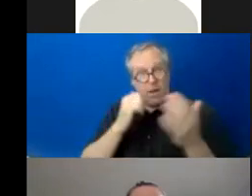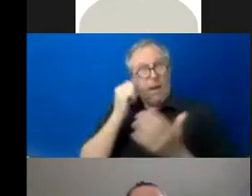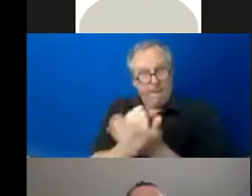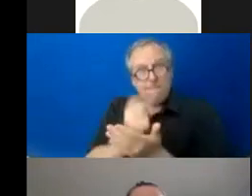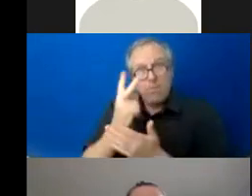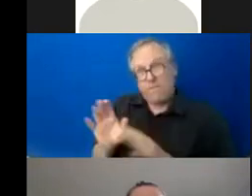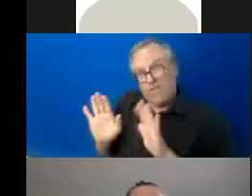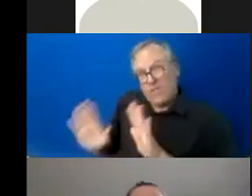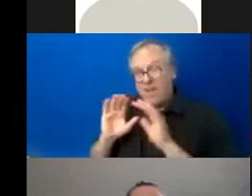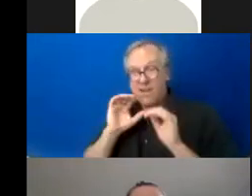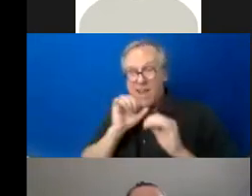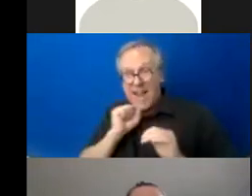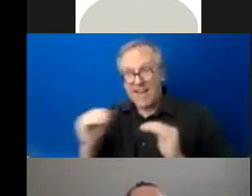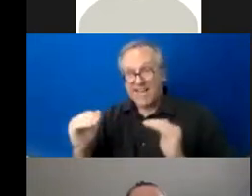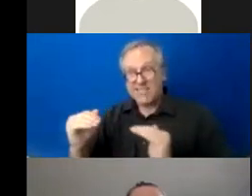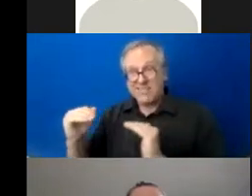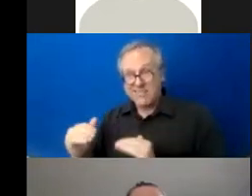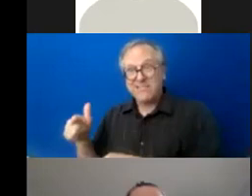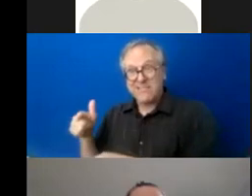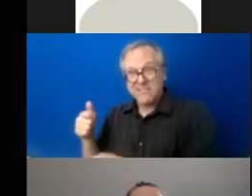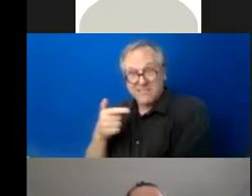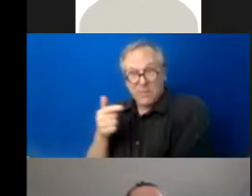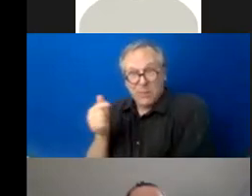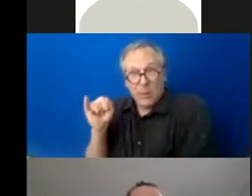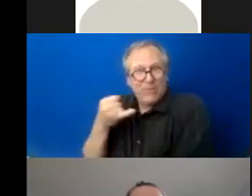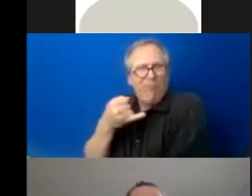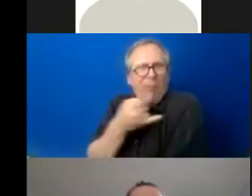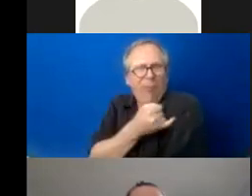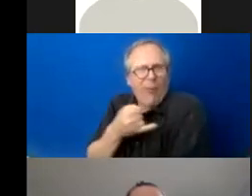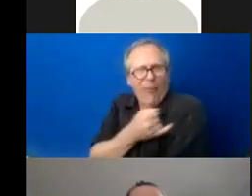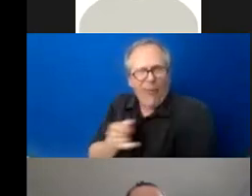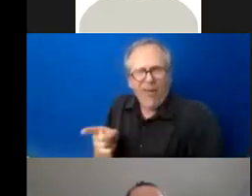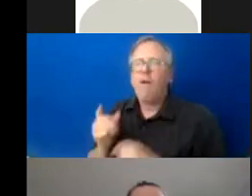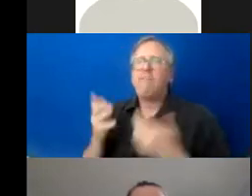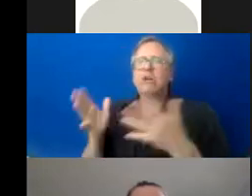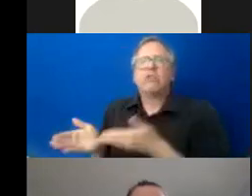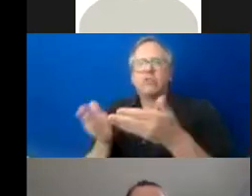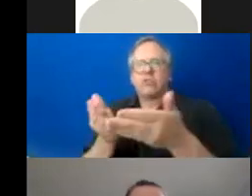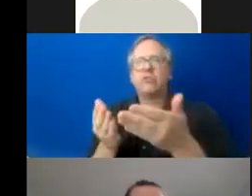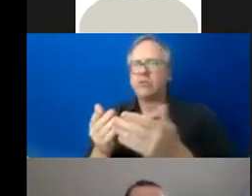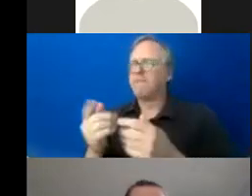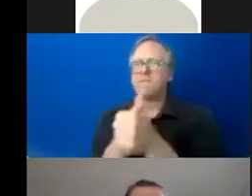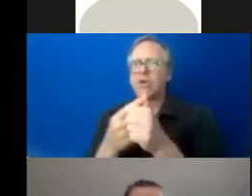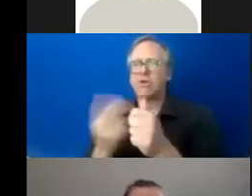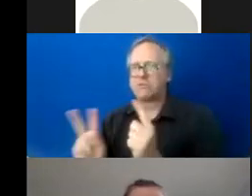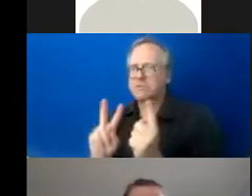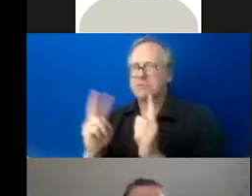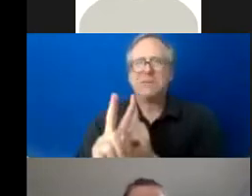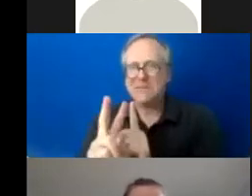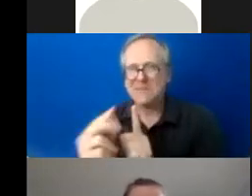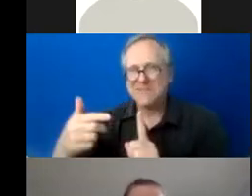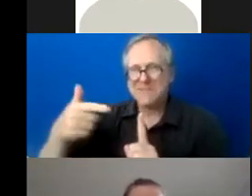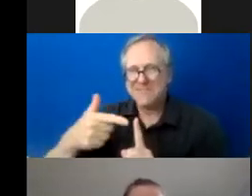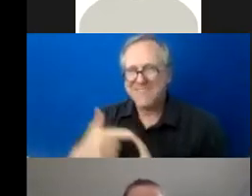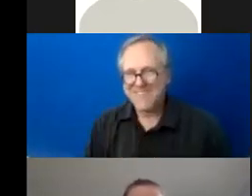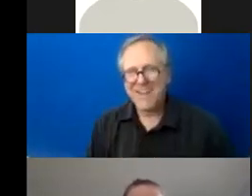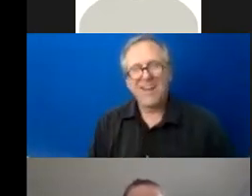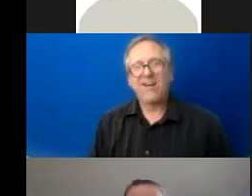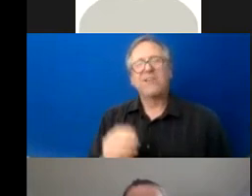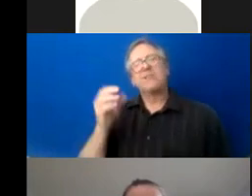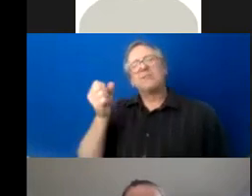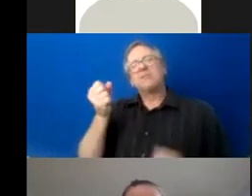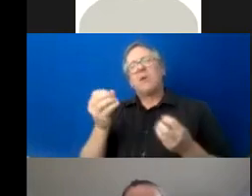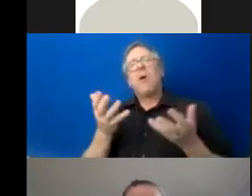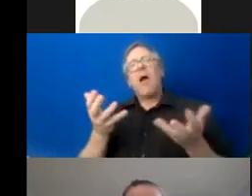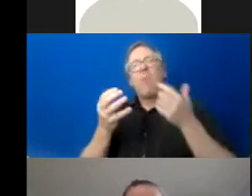age group, and they will be first in line. So I just wanted to spend